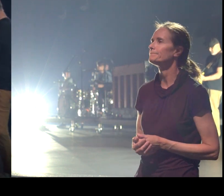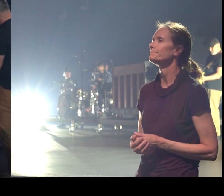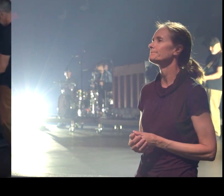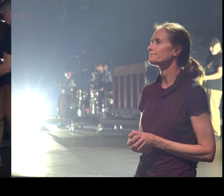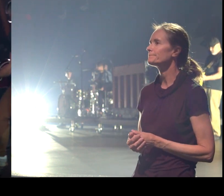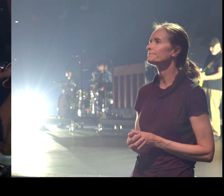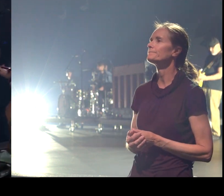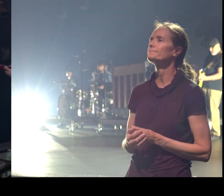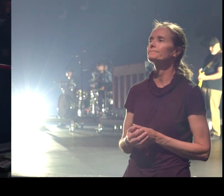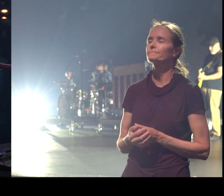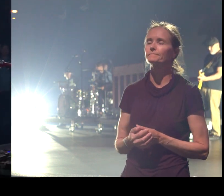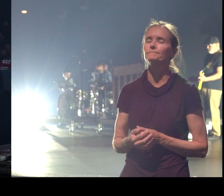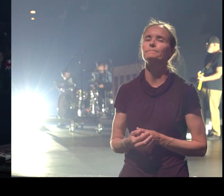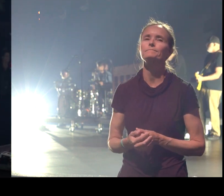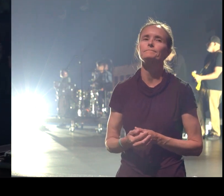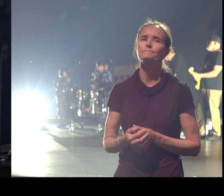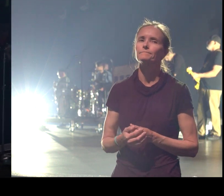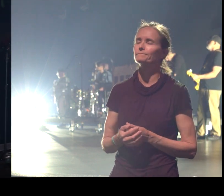generations.